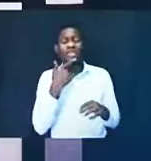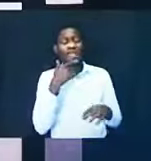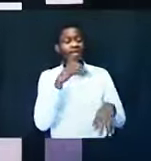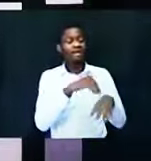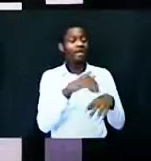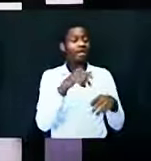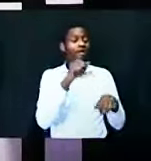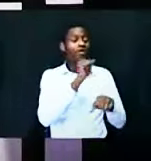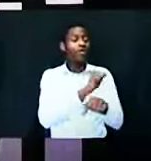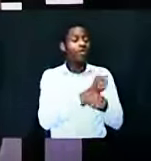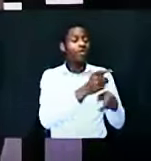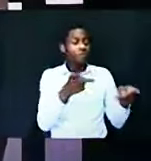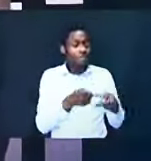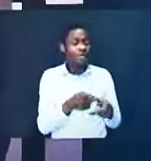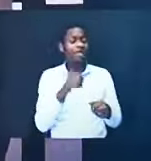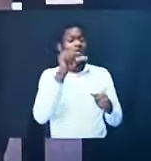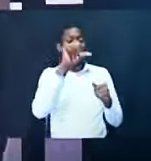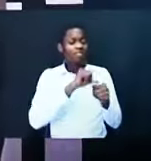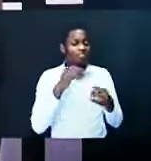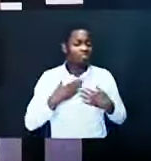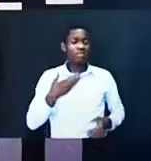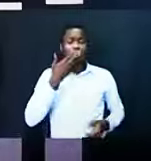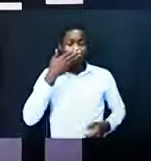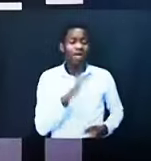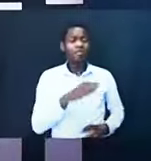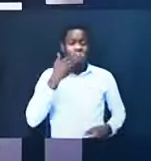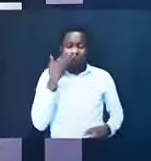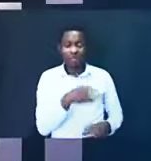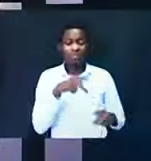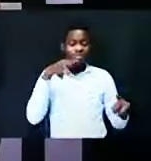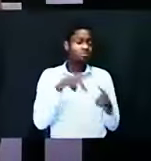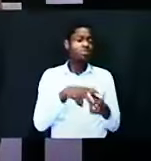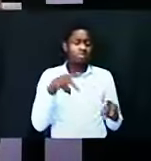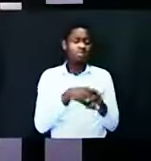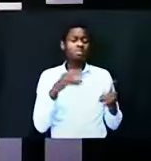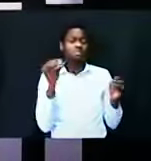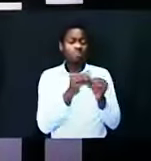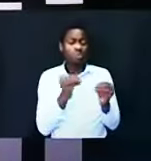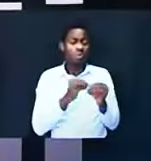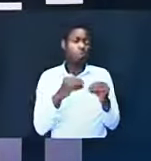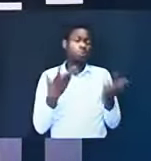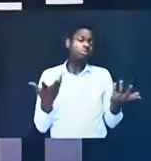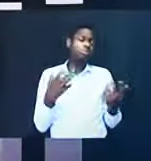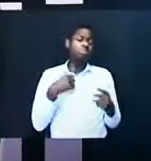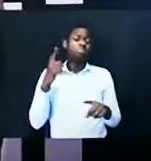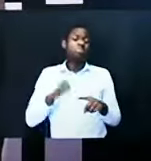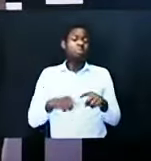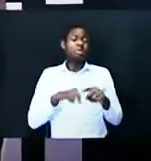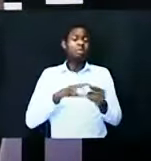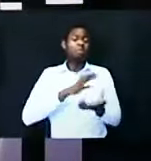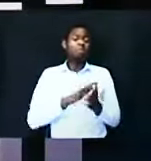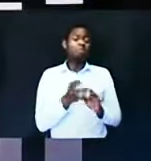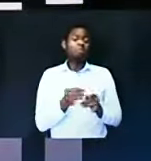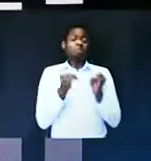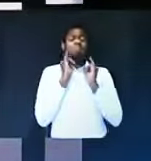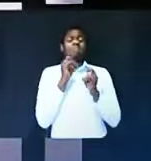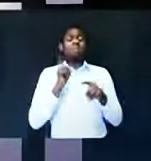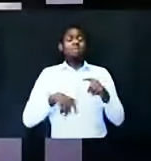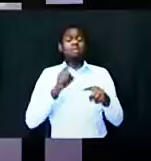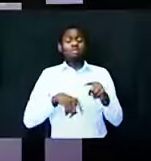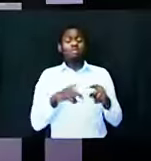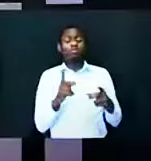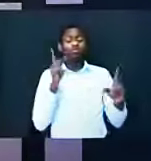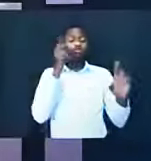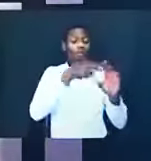like Jesus. Now won't you mean kasa wo madwuma m de proye na ahye ho ma na wo pese wo koka ho anade bi ese se wo